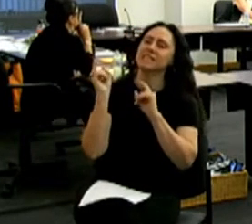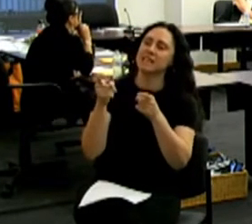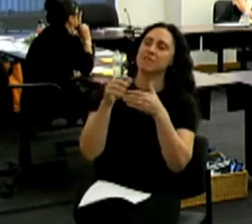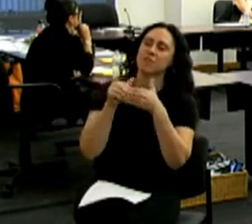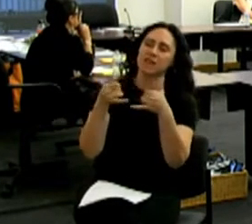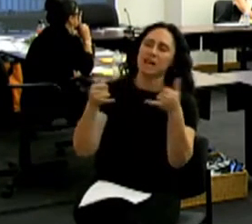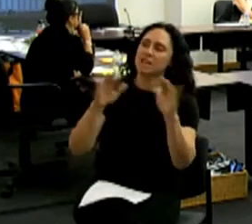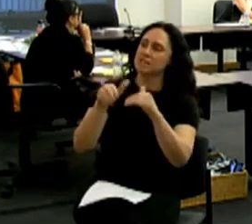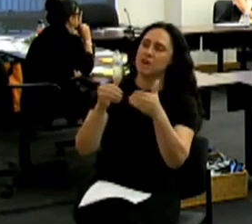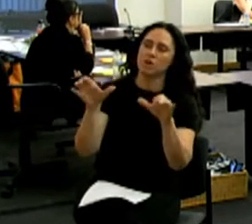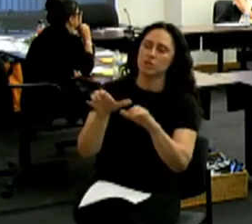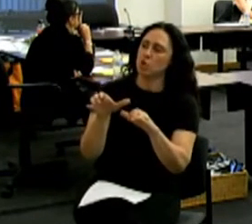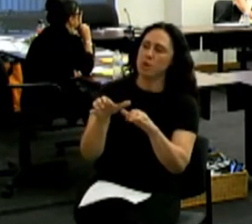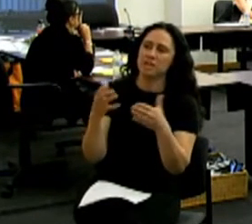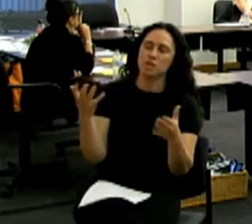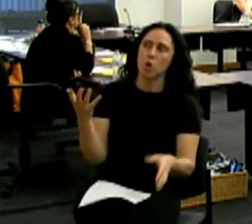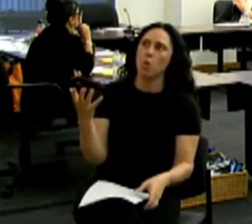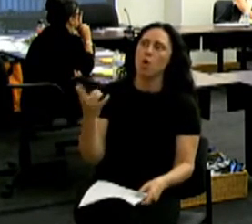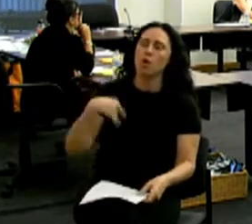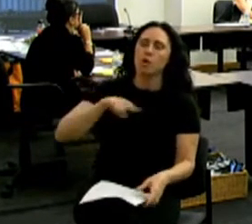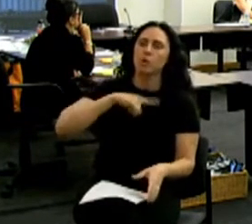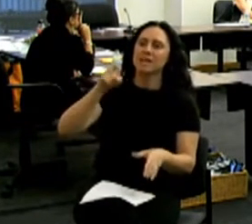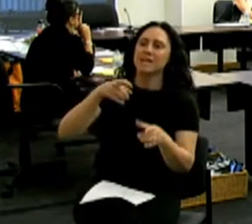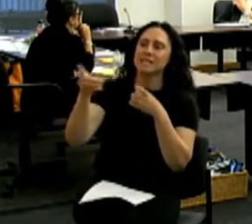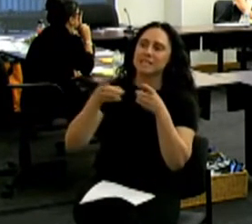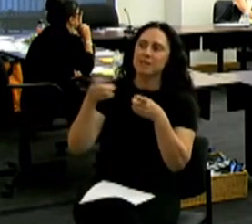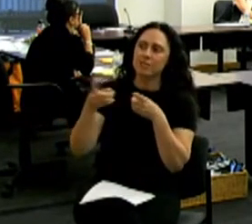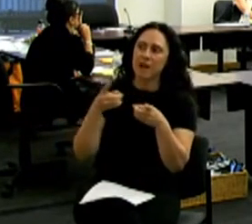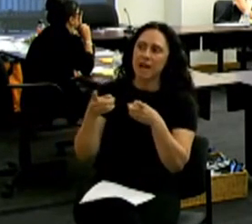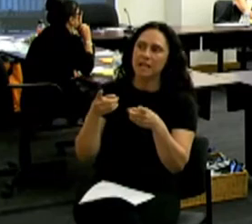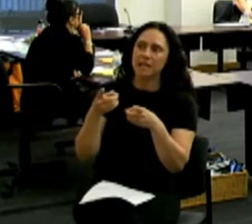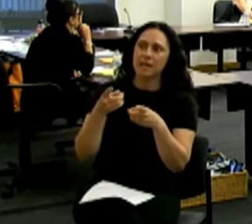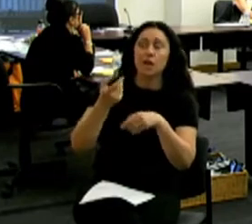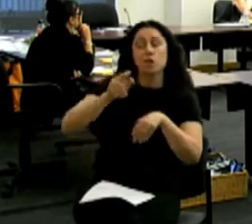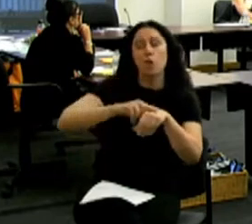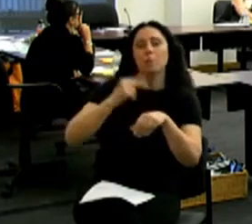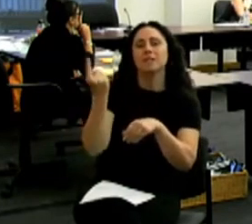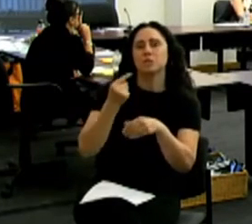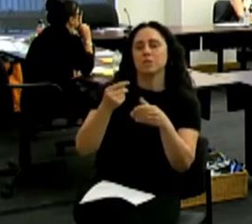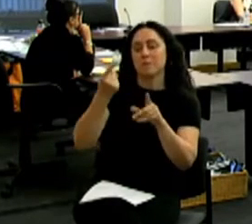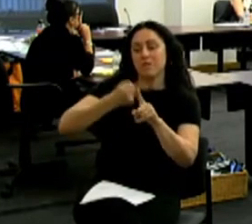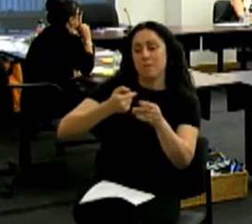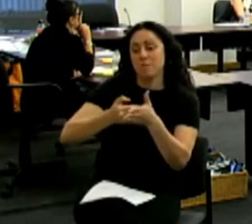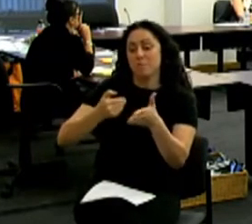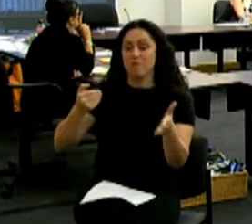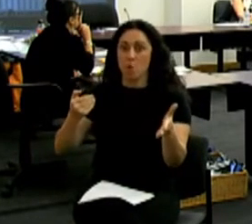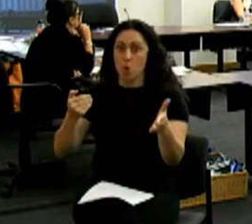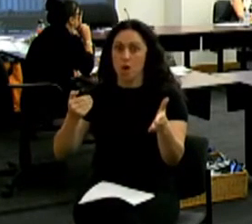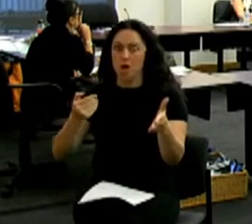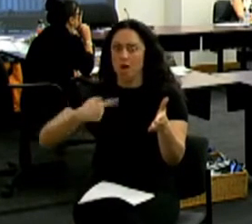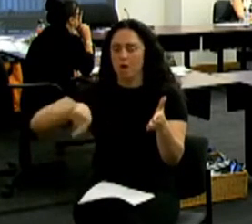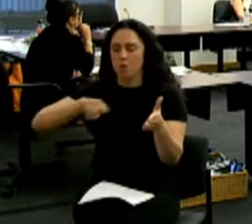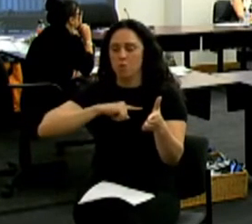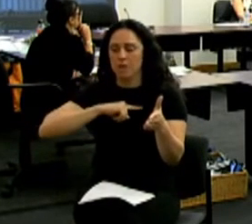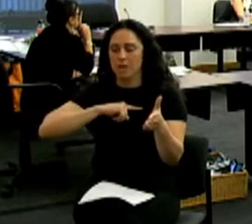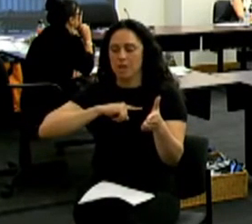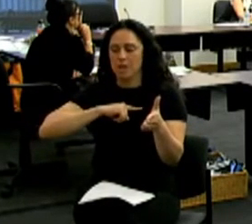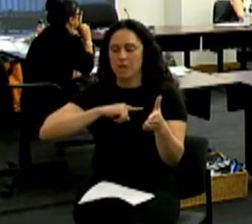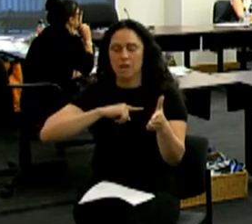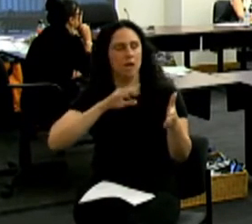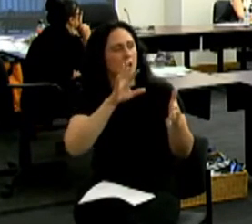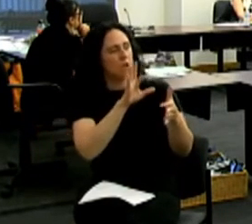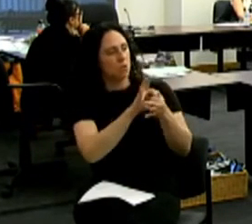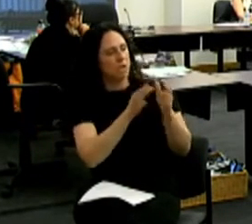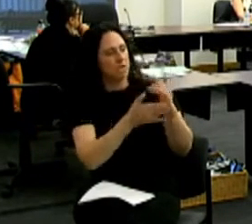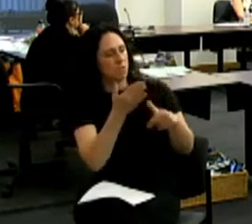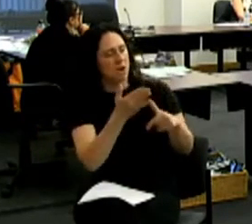you the guidelines on how to do it. So we need to define, and normally it's always been the month before that we According discussed to it, what?